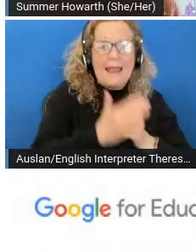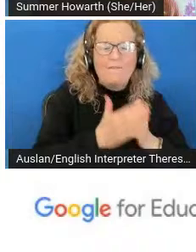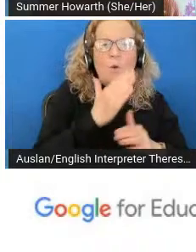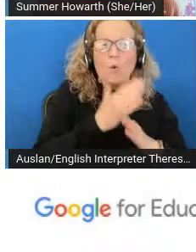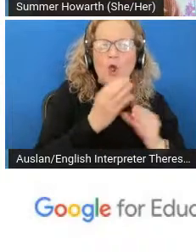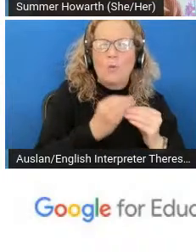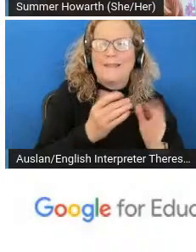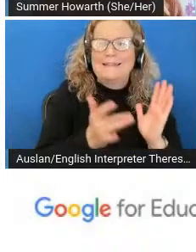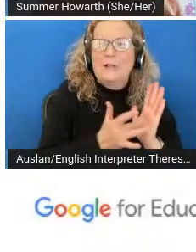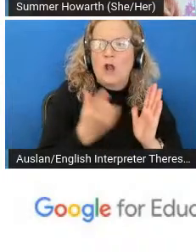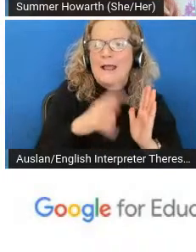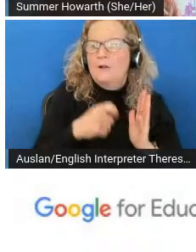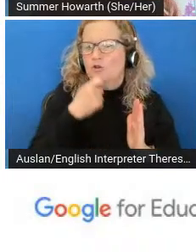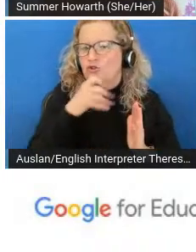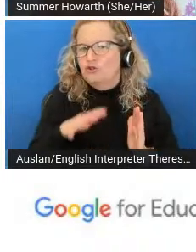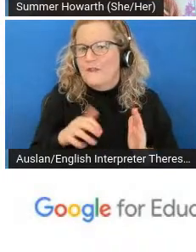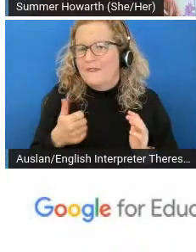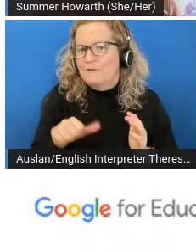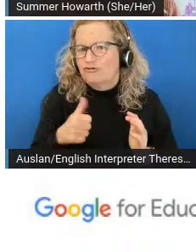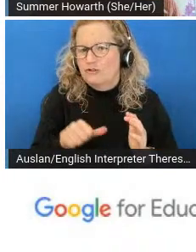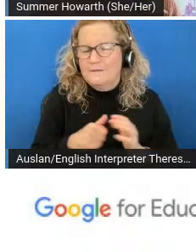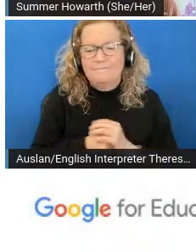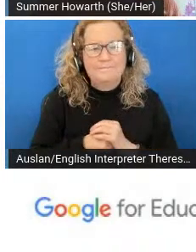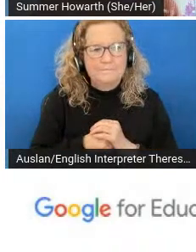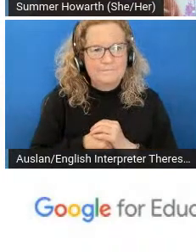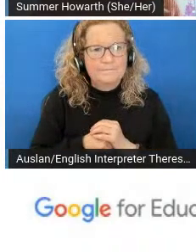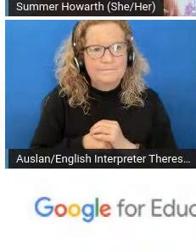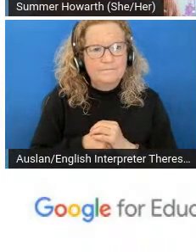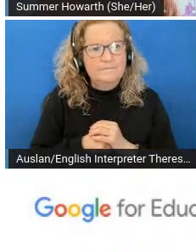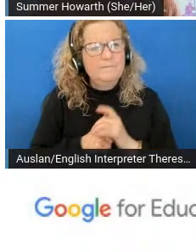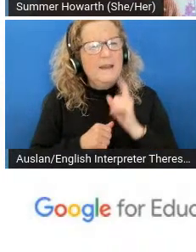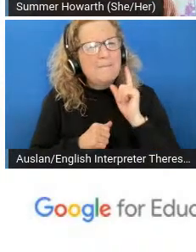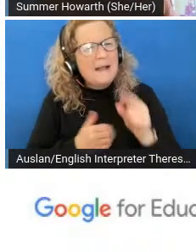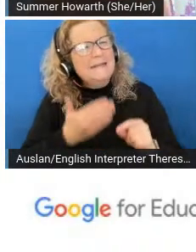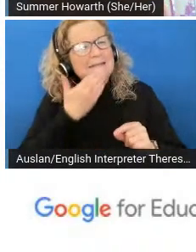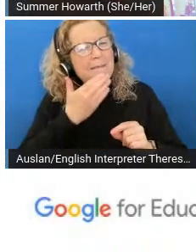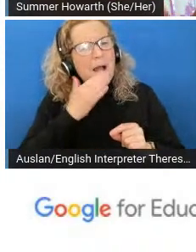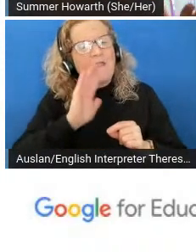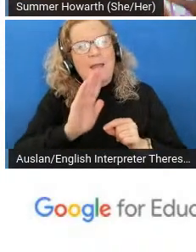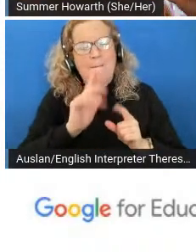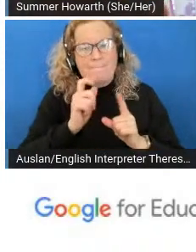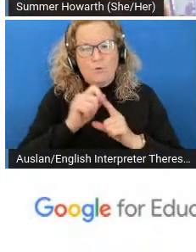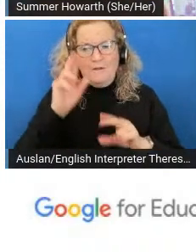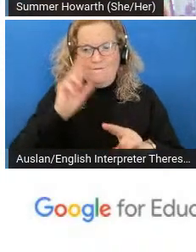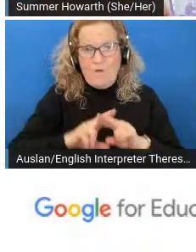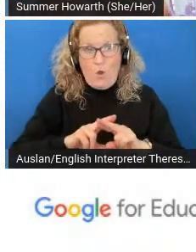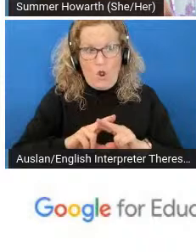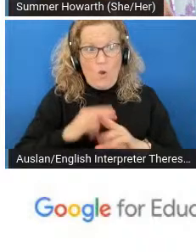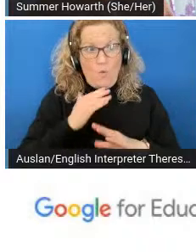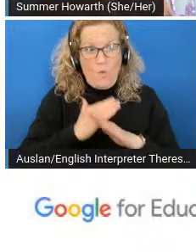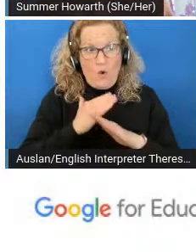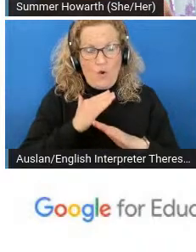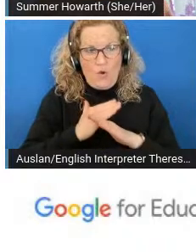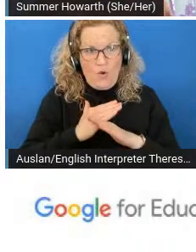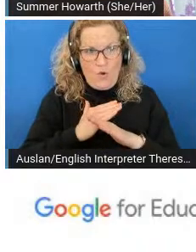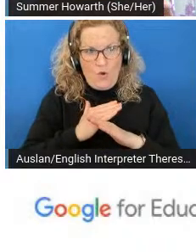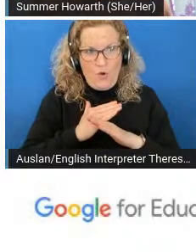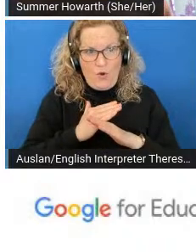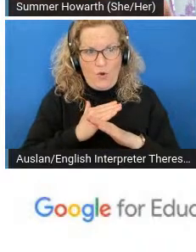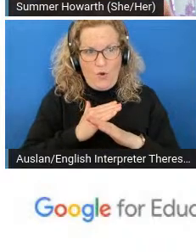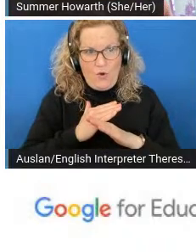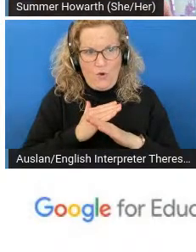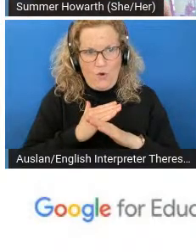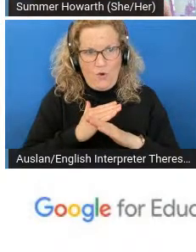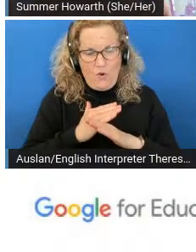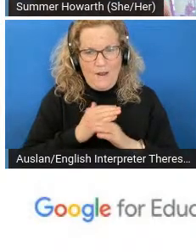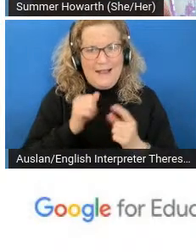what I do love about the portfolio piece, though, that you've put in there, because of course, as we've gone through these three